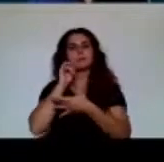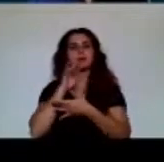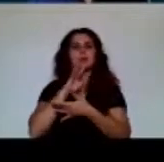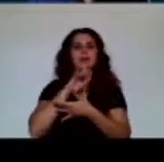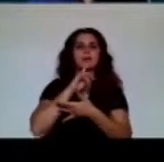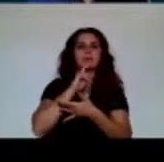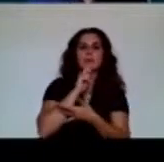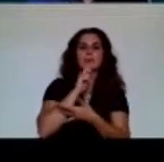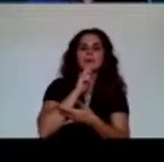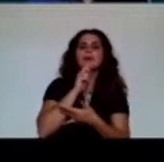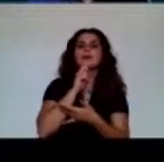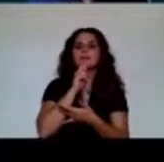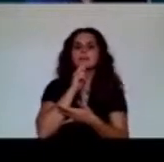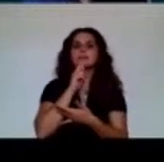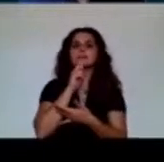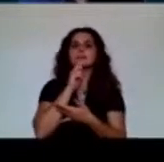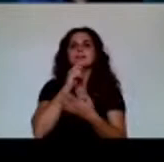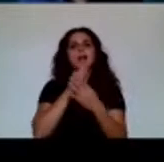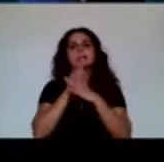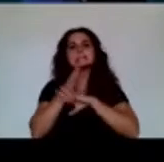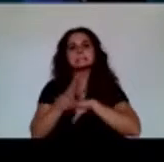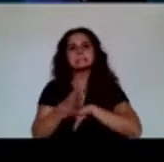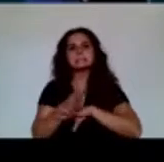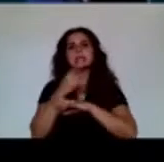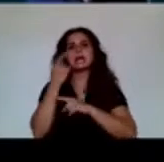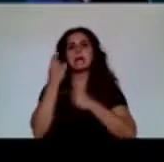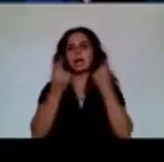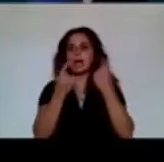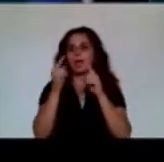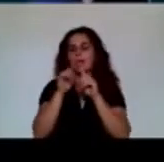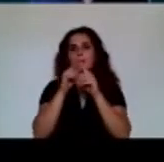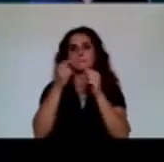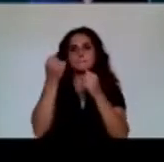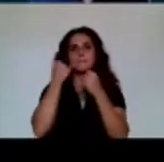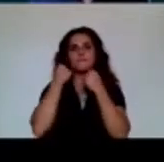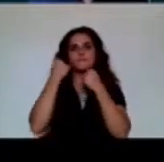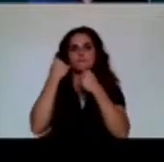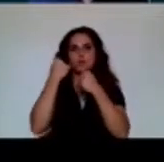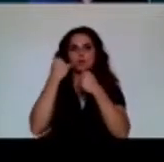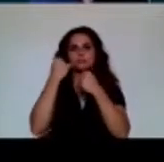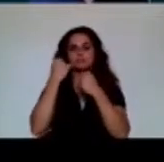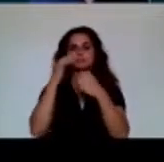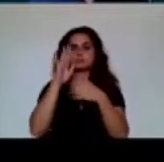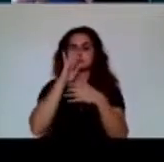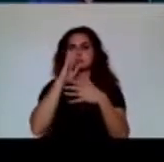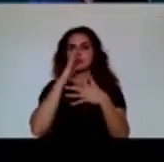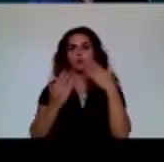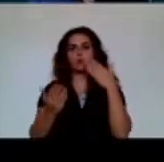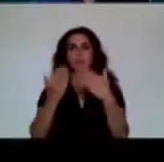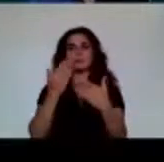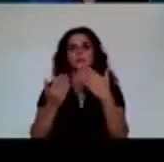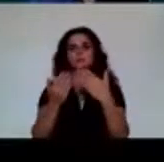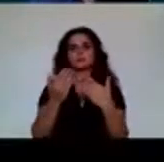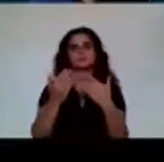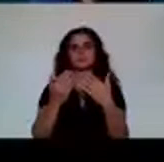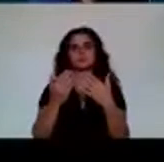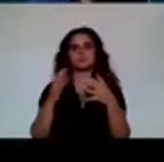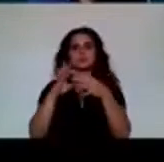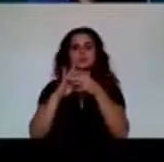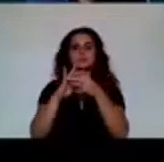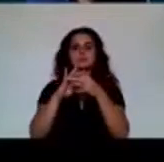children's implicit assessments is actually stronger than the correlation between parents and children